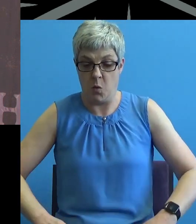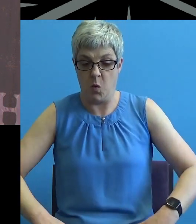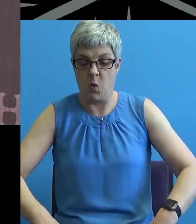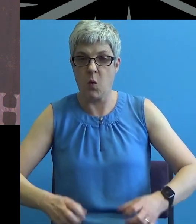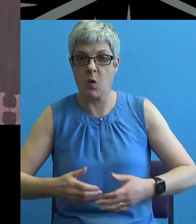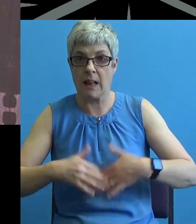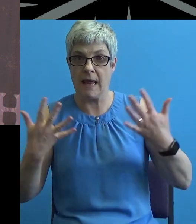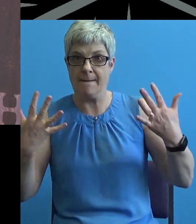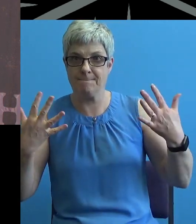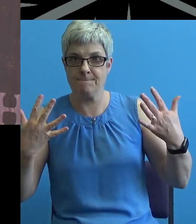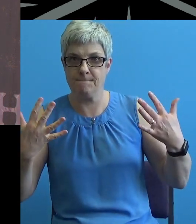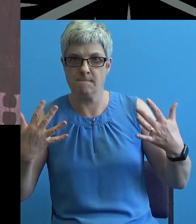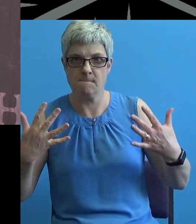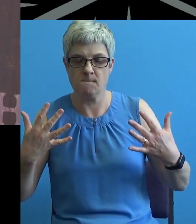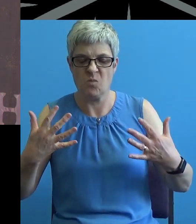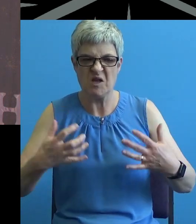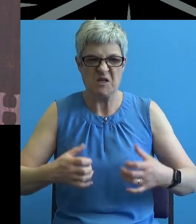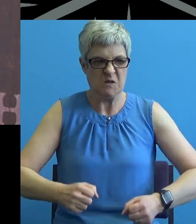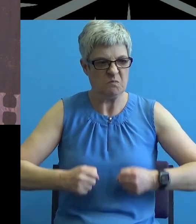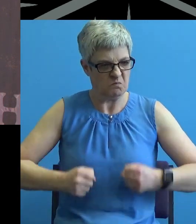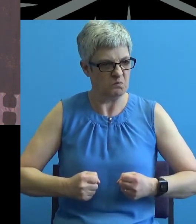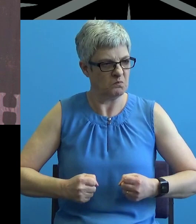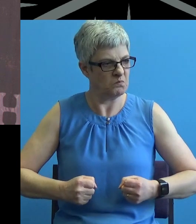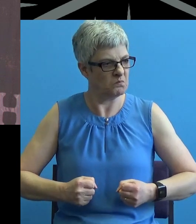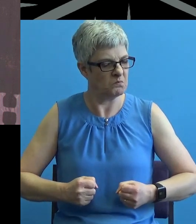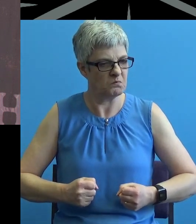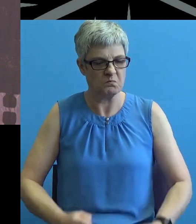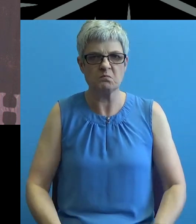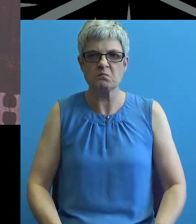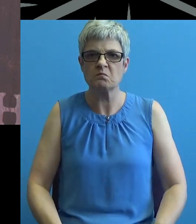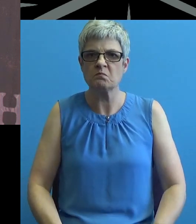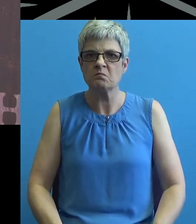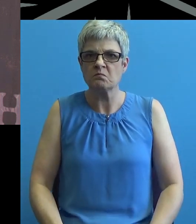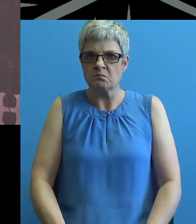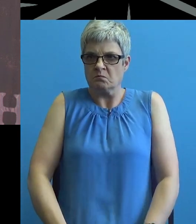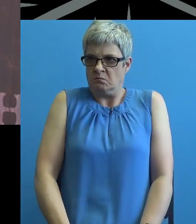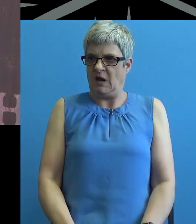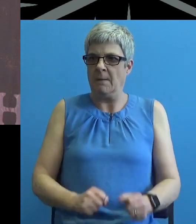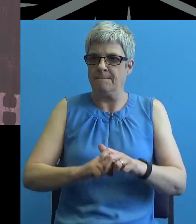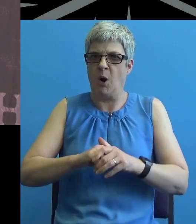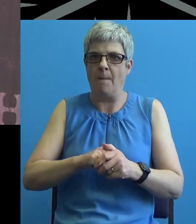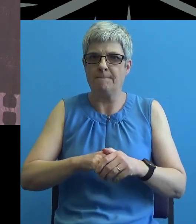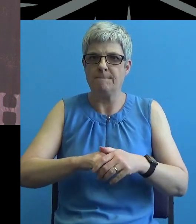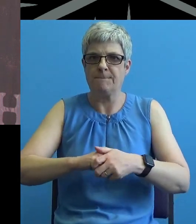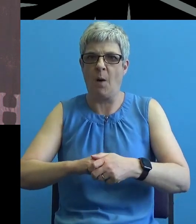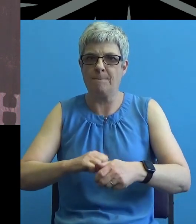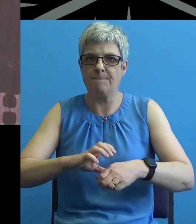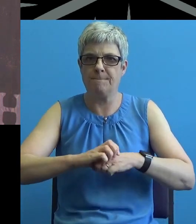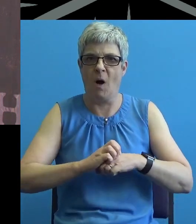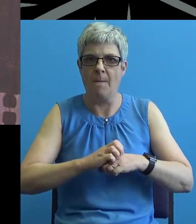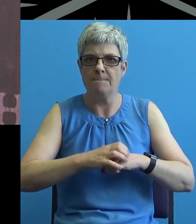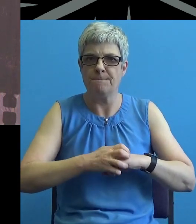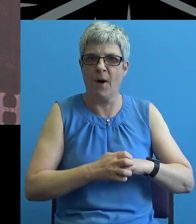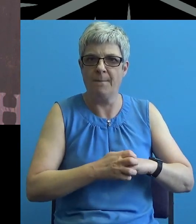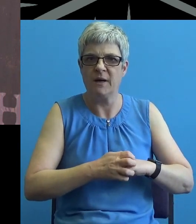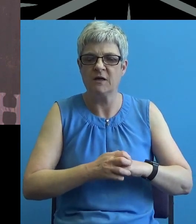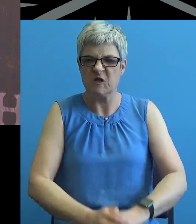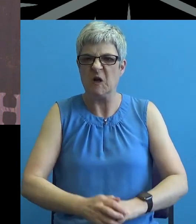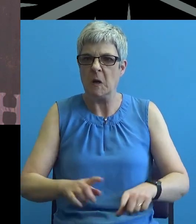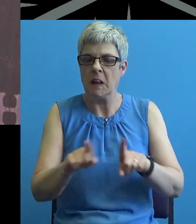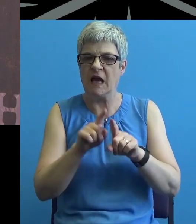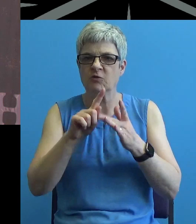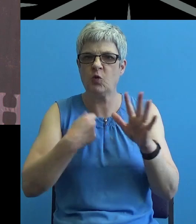sun. He clenched his fists, popped his knuckles, and made that John